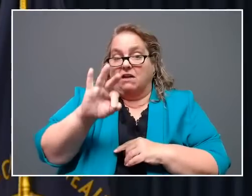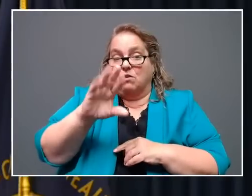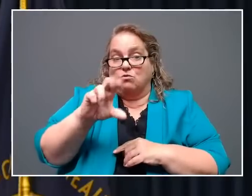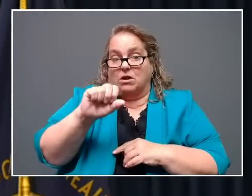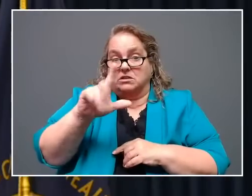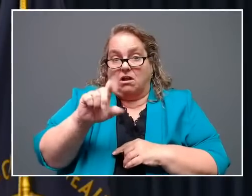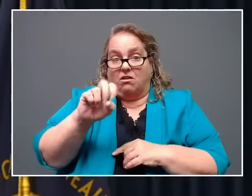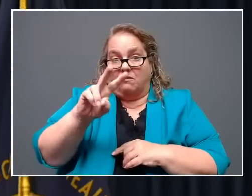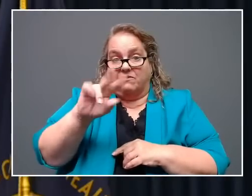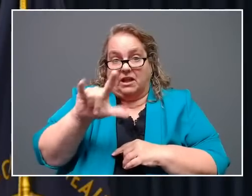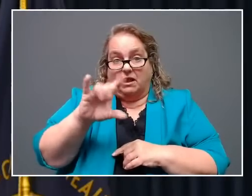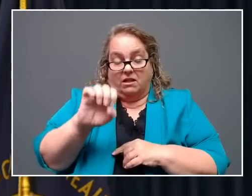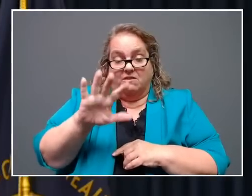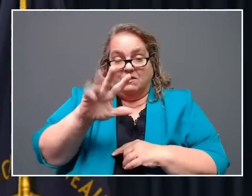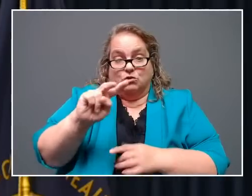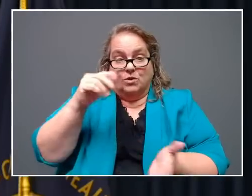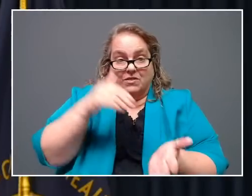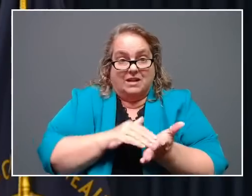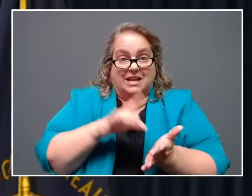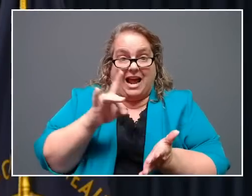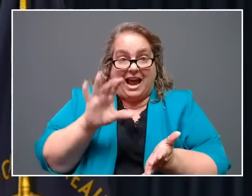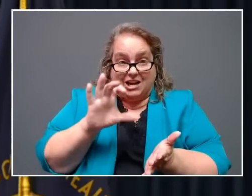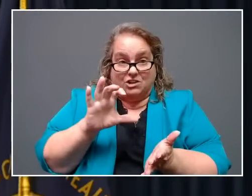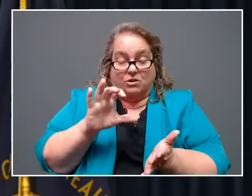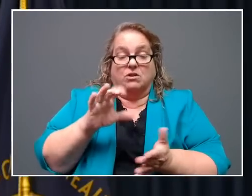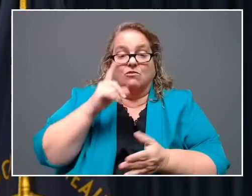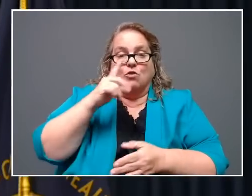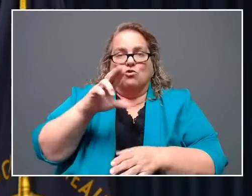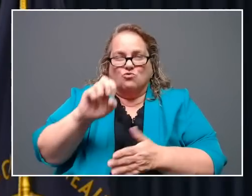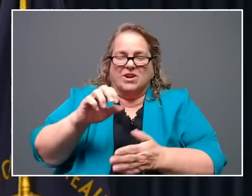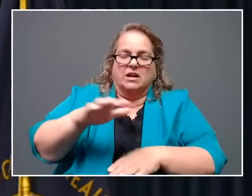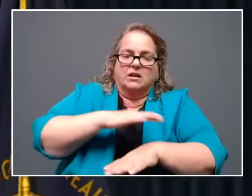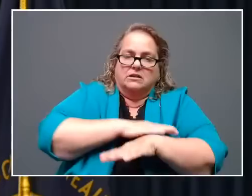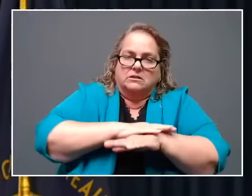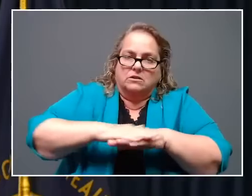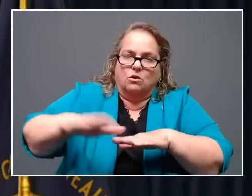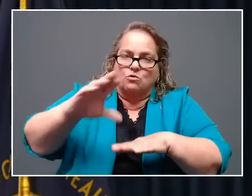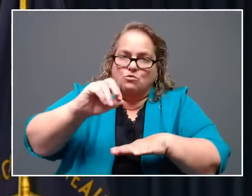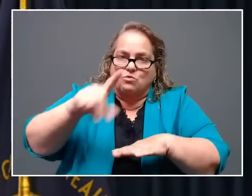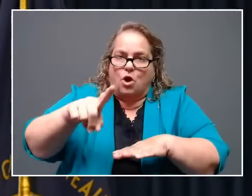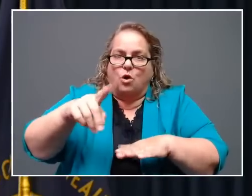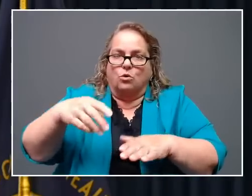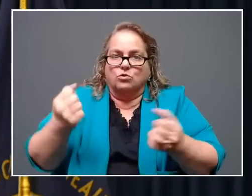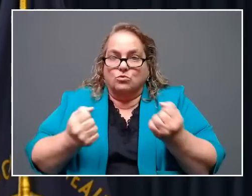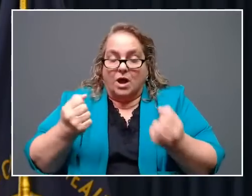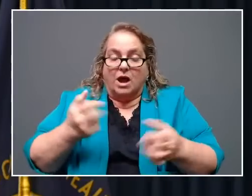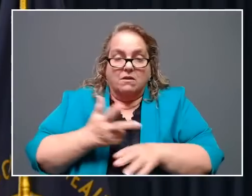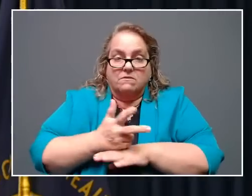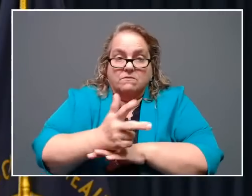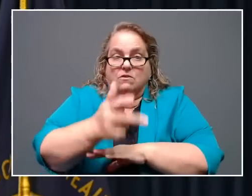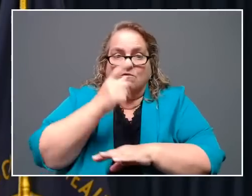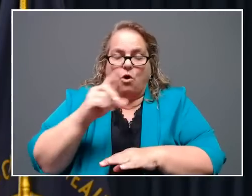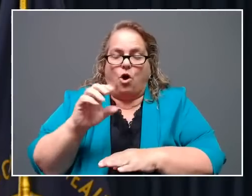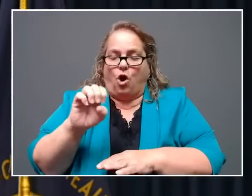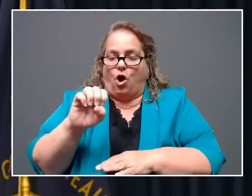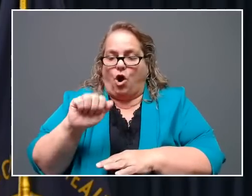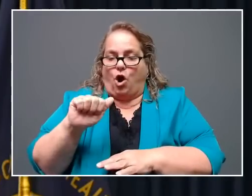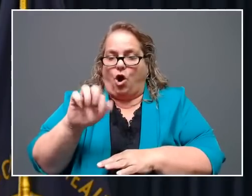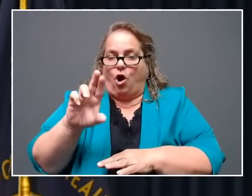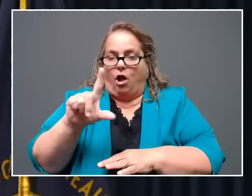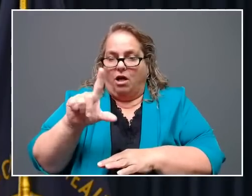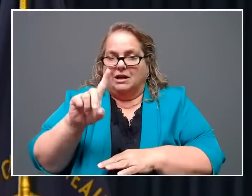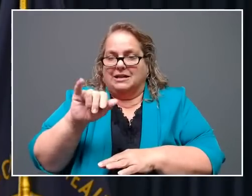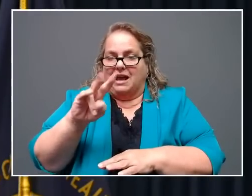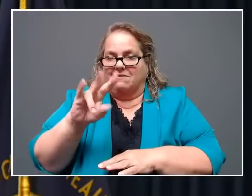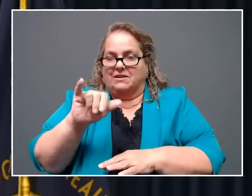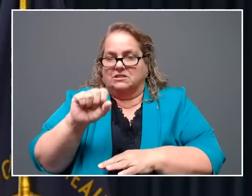$52,385 for resurfacing and repair of hazards on a 1/4-mile section of Earl Davis Drive. City tells us that 3 local industries